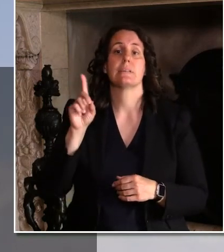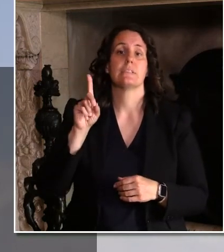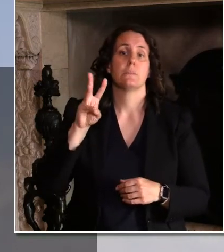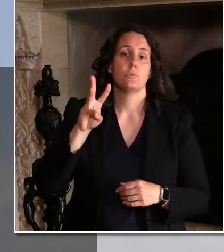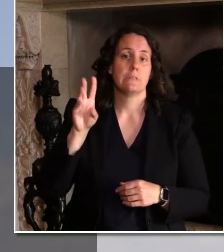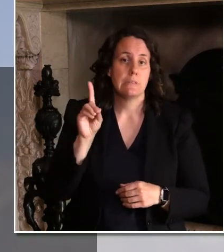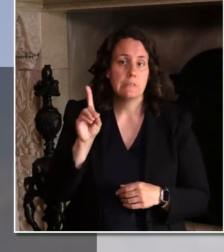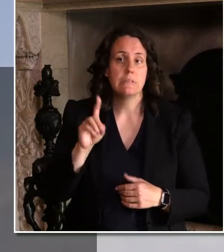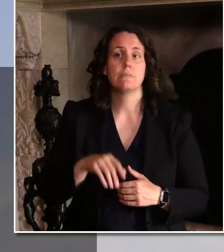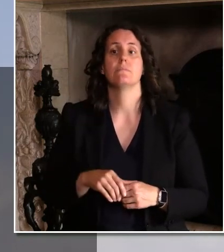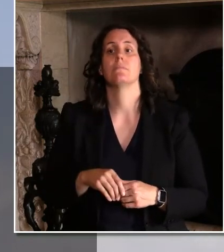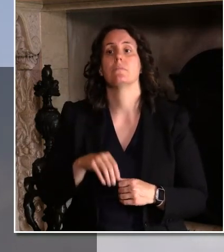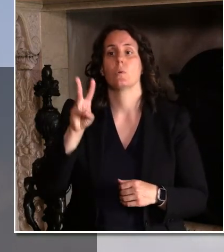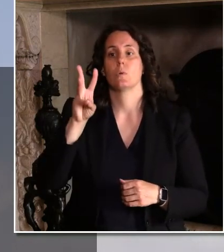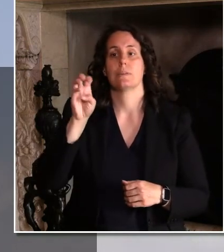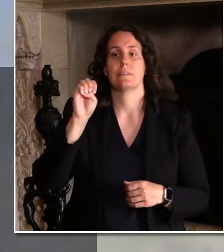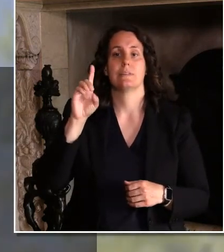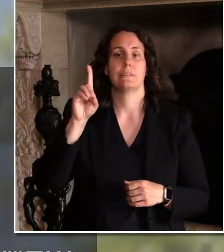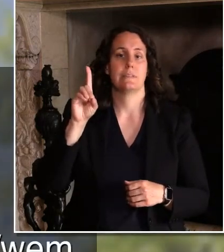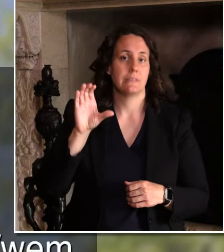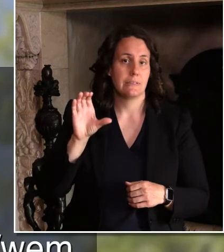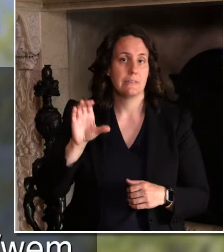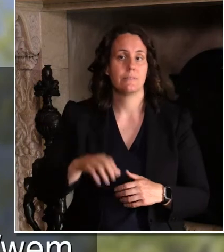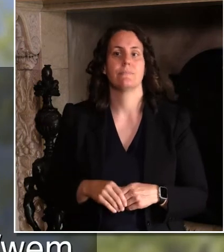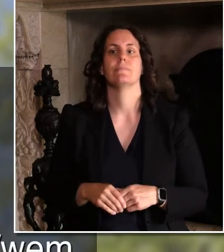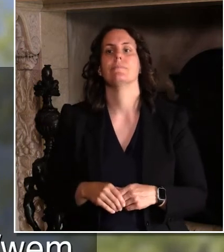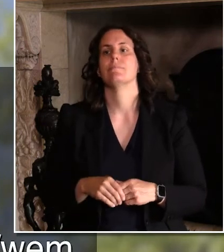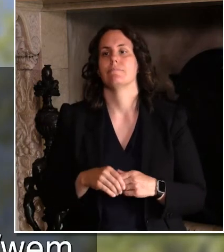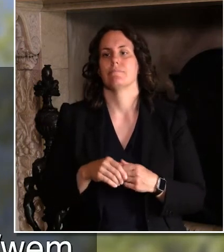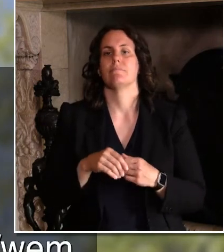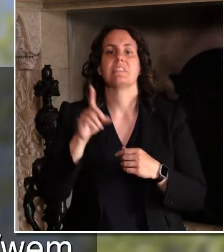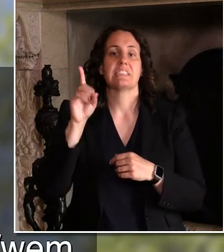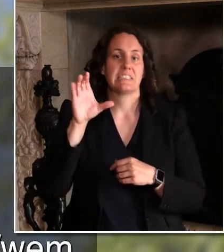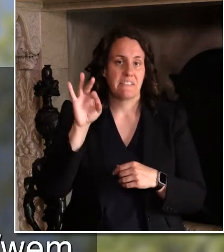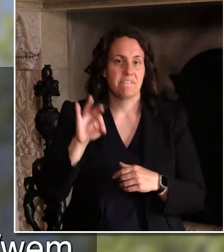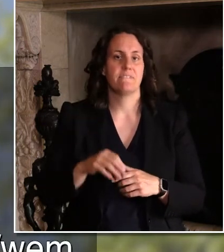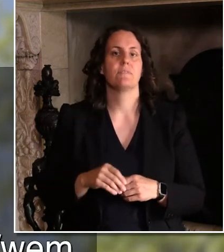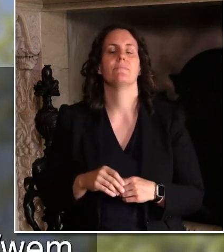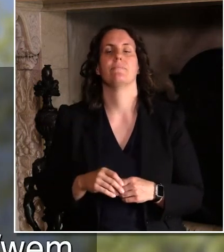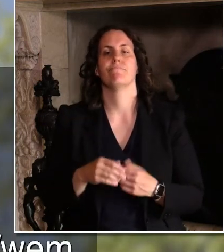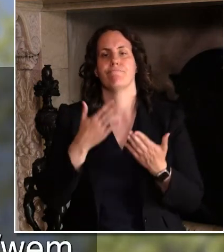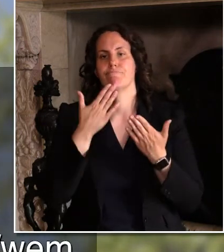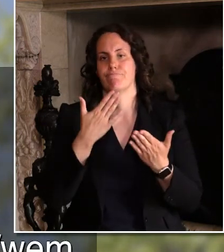Economic Development Corporation, and the Department of Children and Families. Thank you and have a good afternoon.